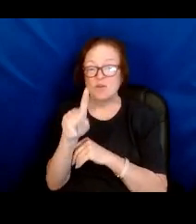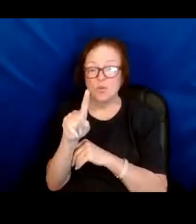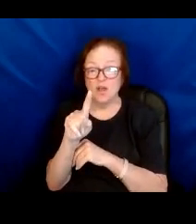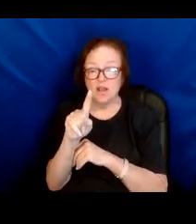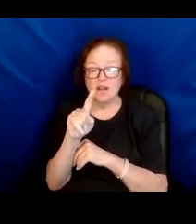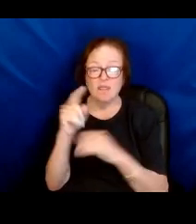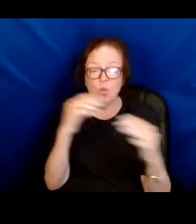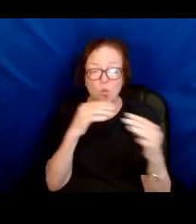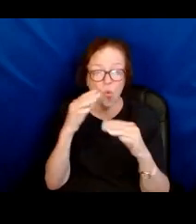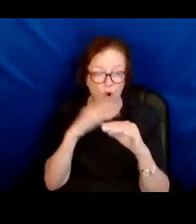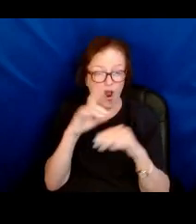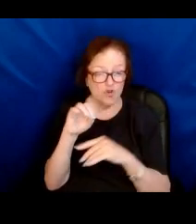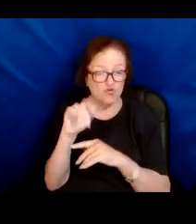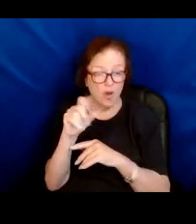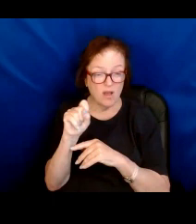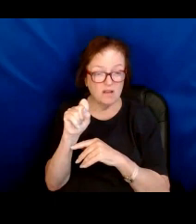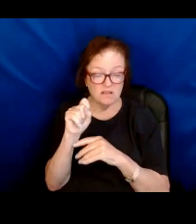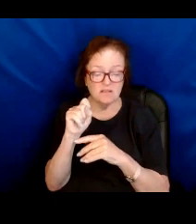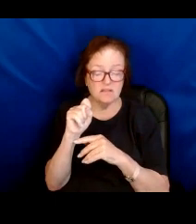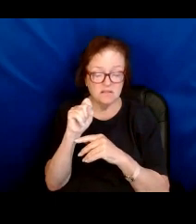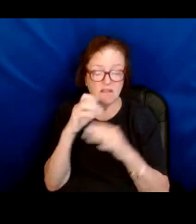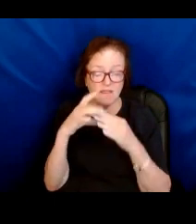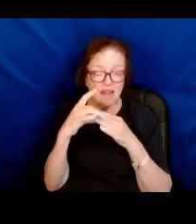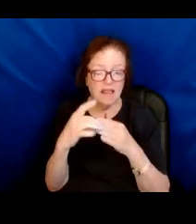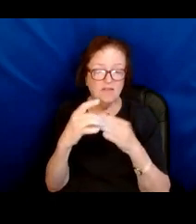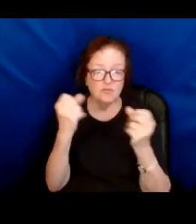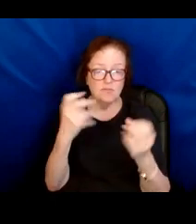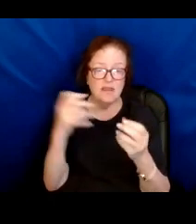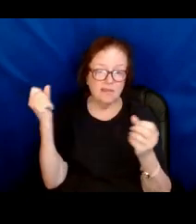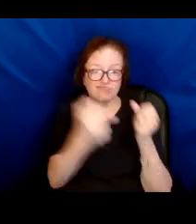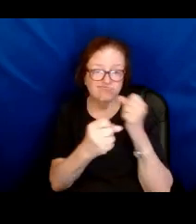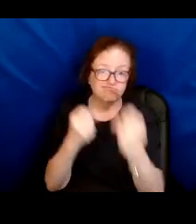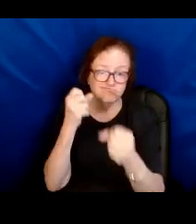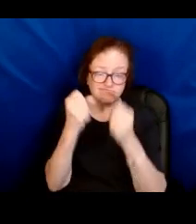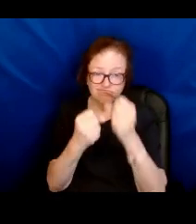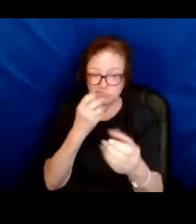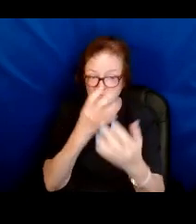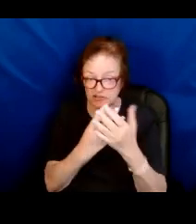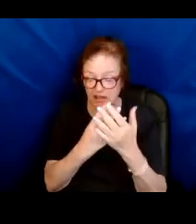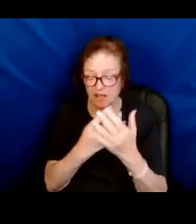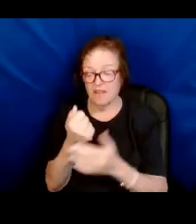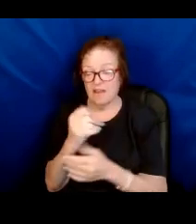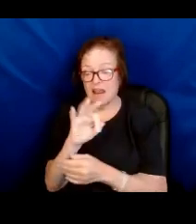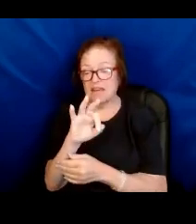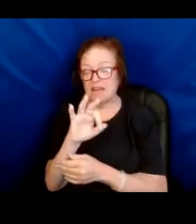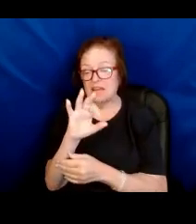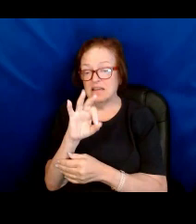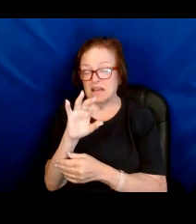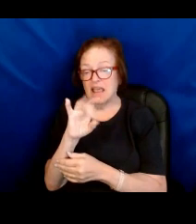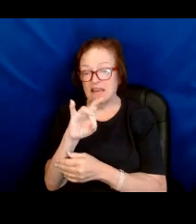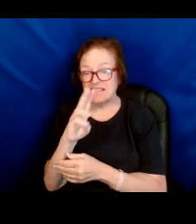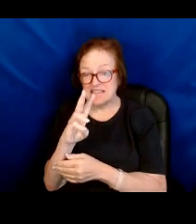on drugs that really led to a lot of incarceration. And then in 1986 to 1988, there was this